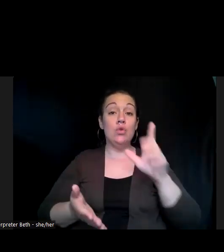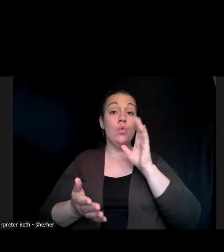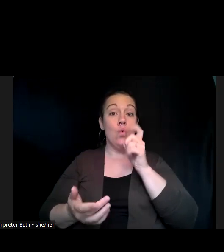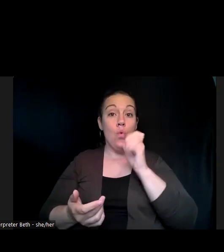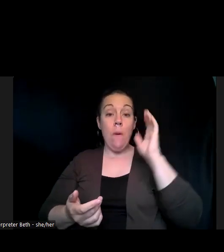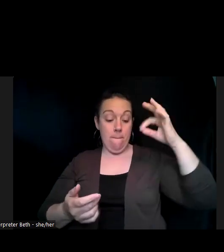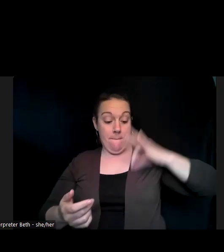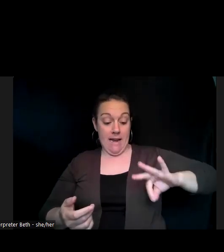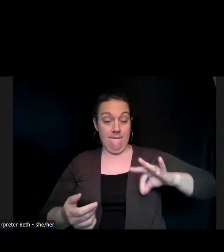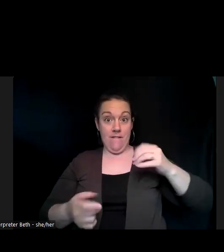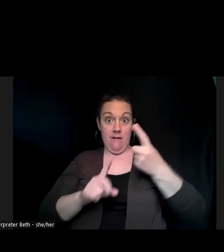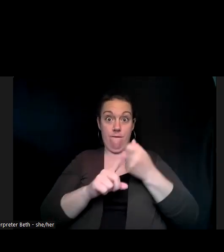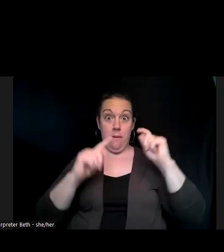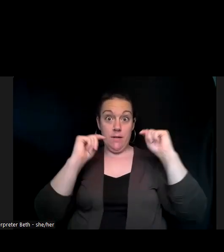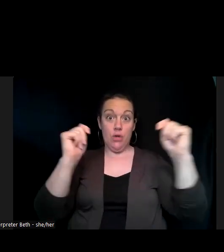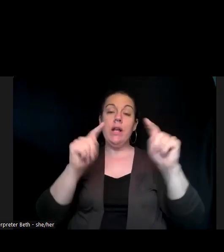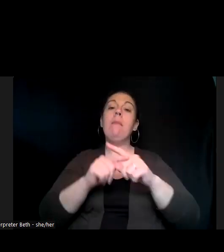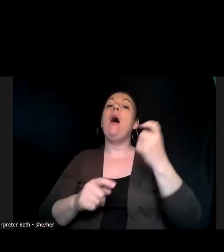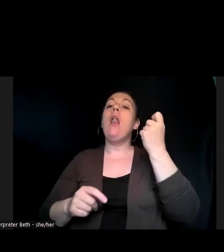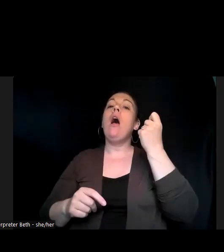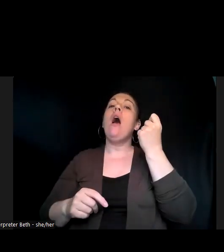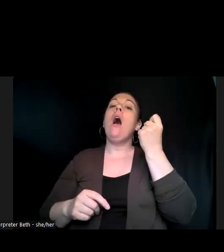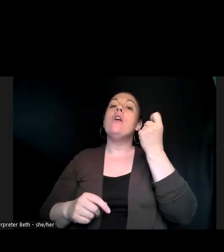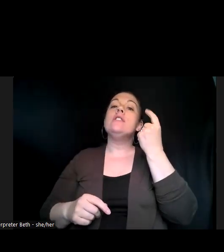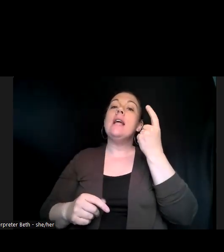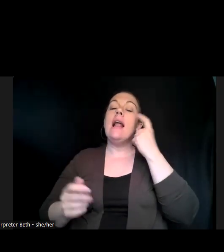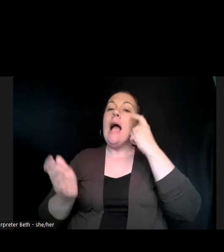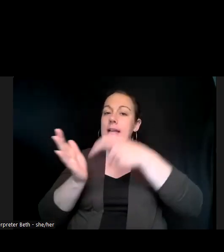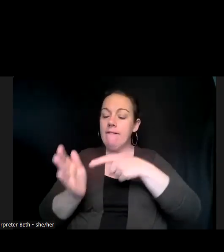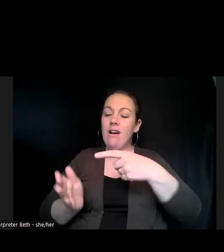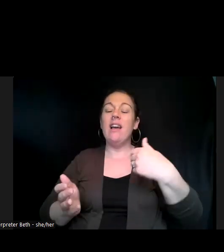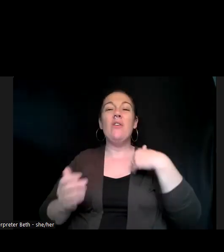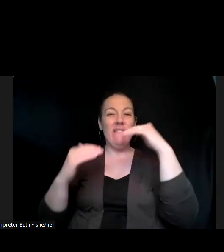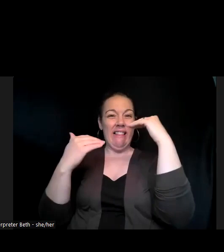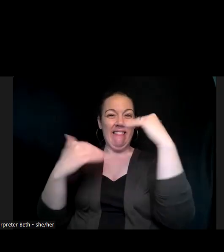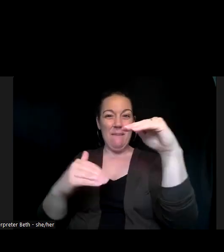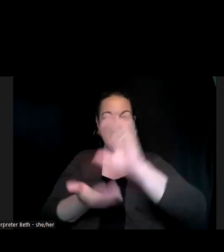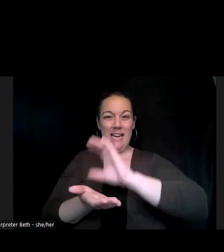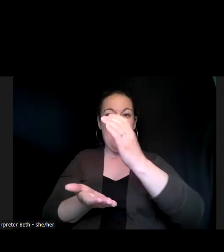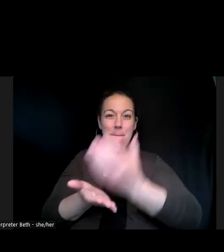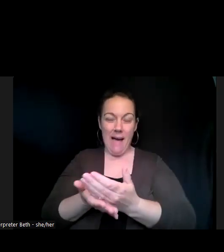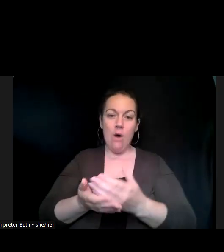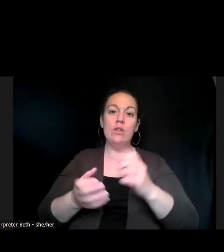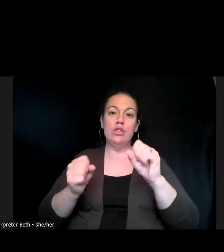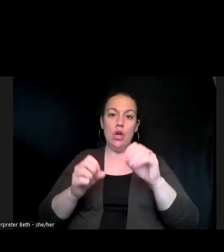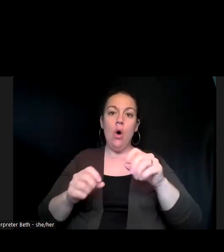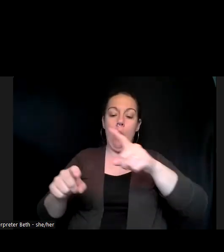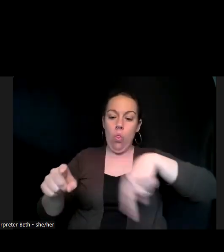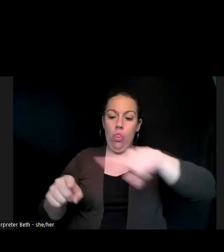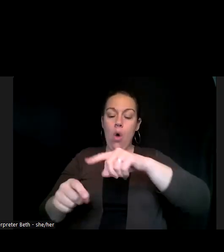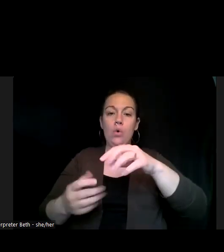of knowing that you only have a limited number of slots to do it right. So it's really about targeting those students who